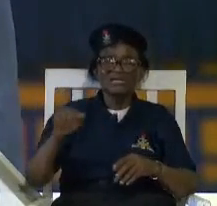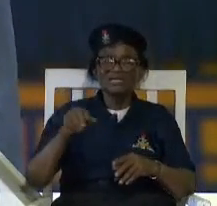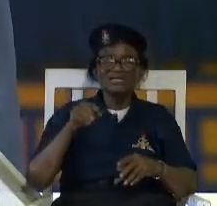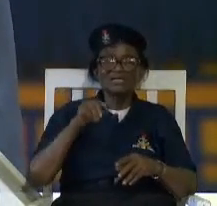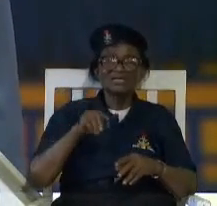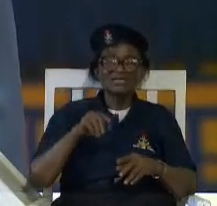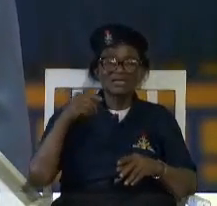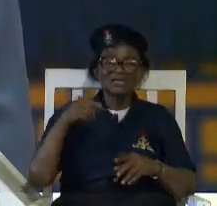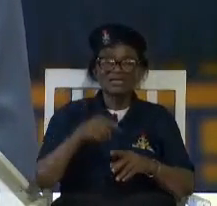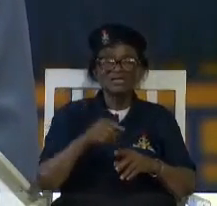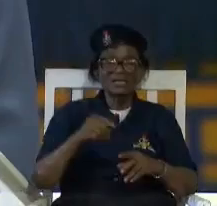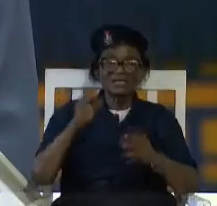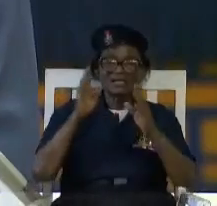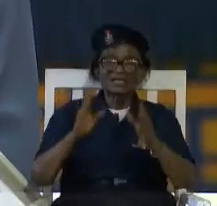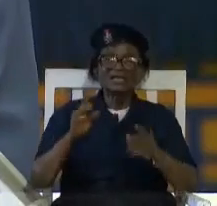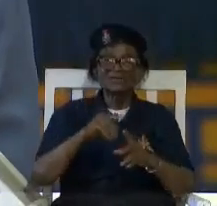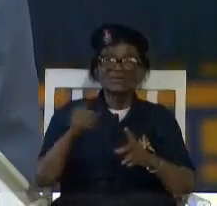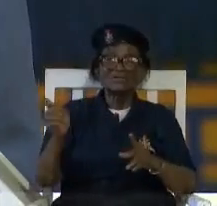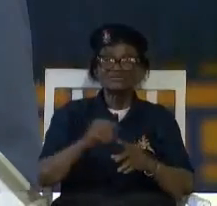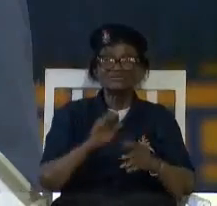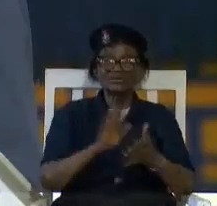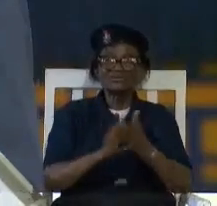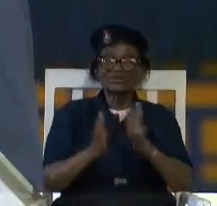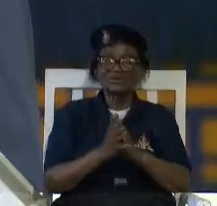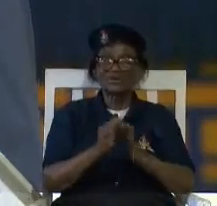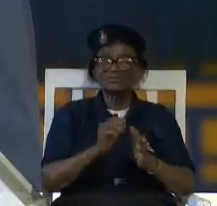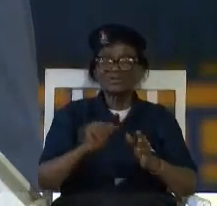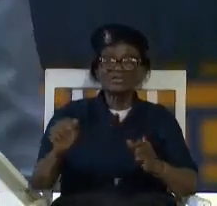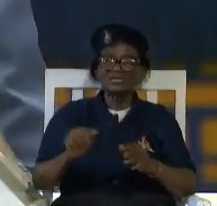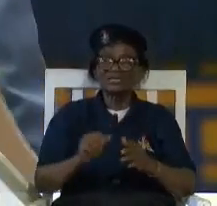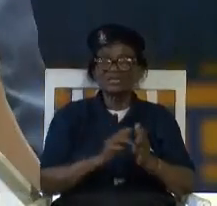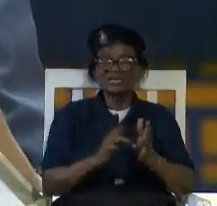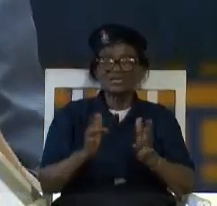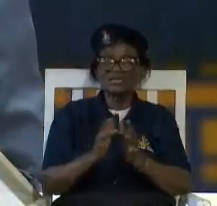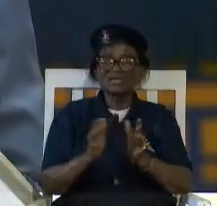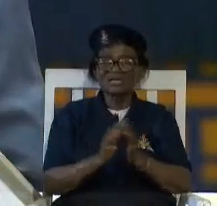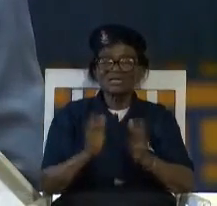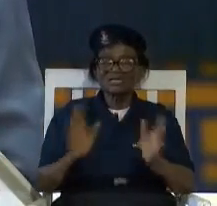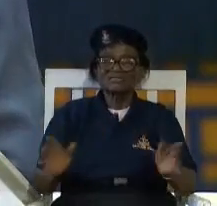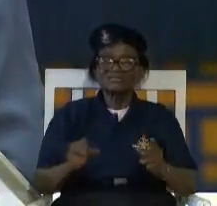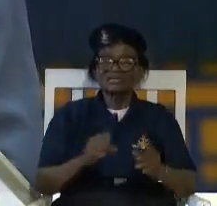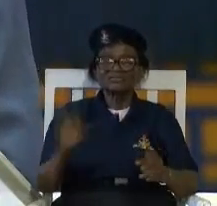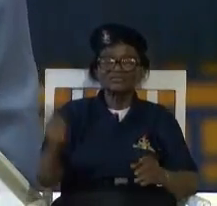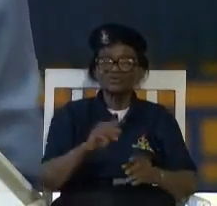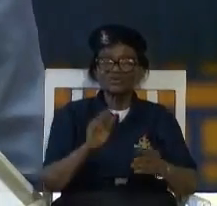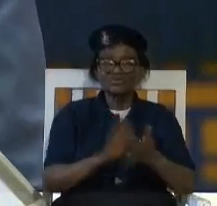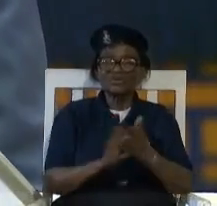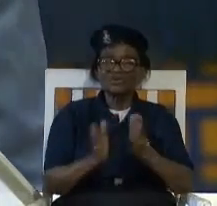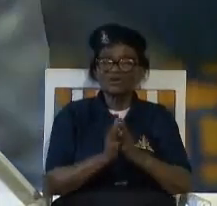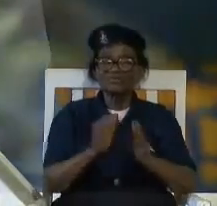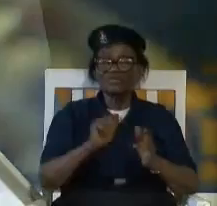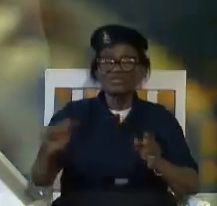When you become a Christian, you must become a Christian perfectly.